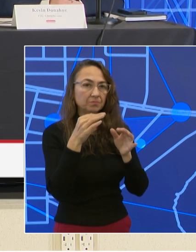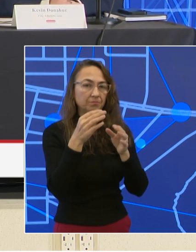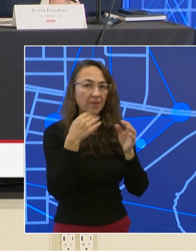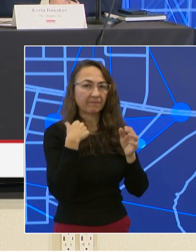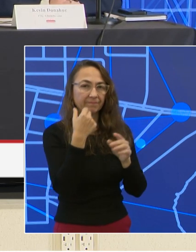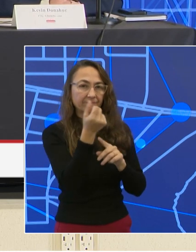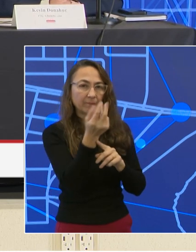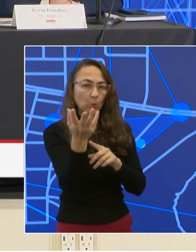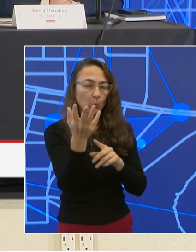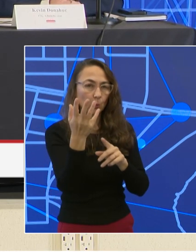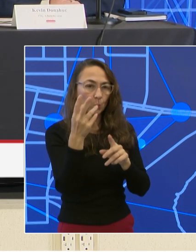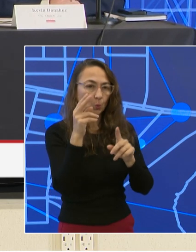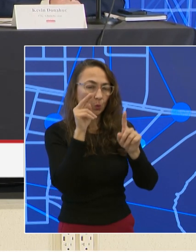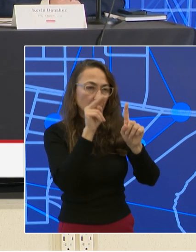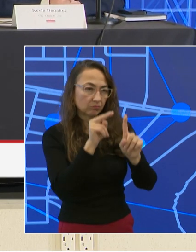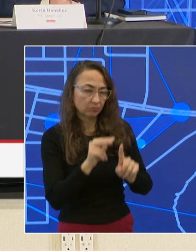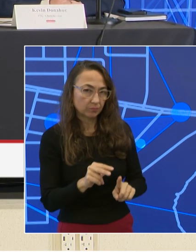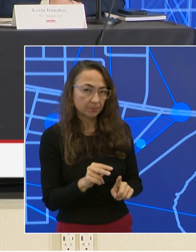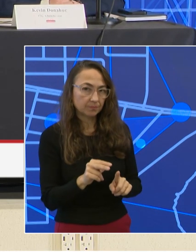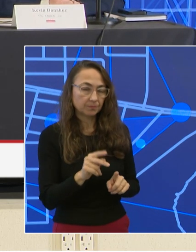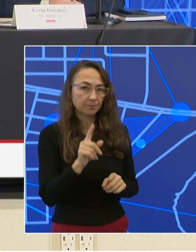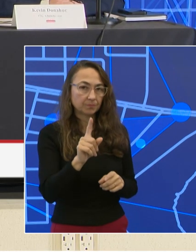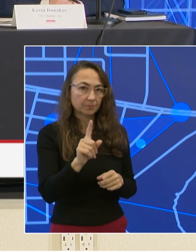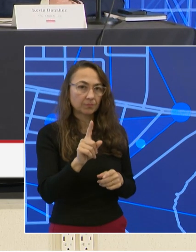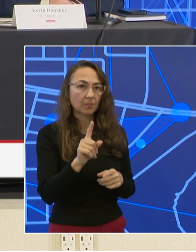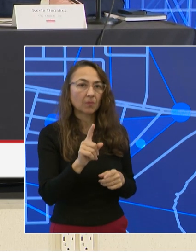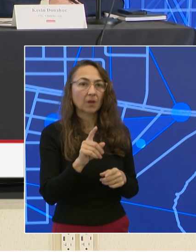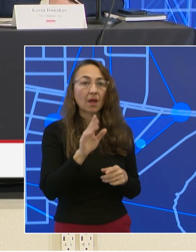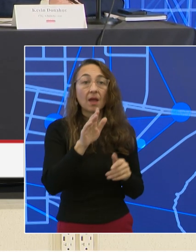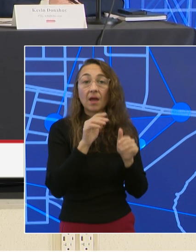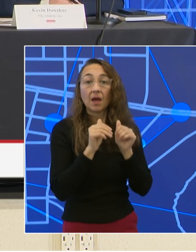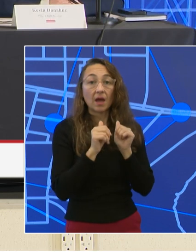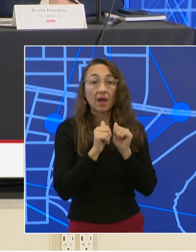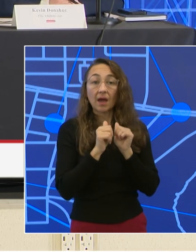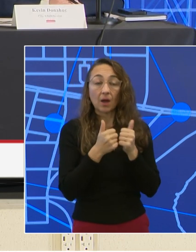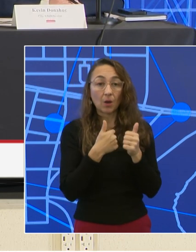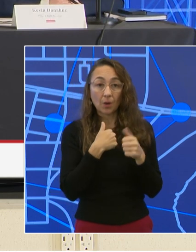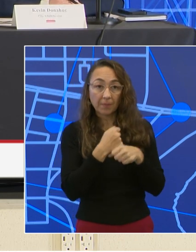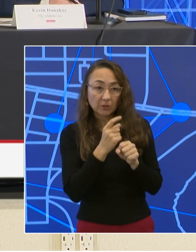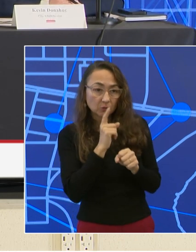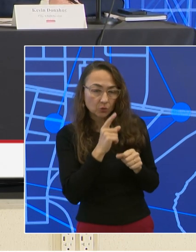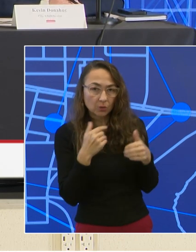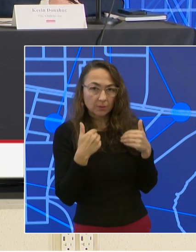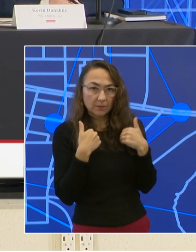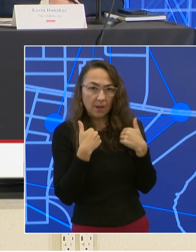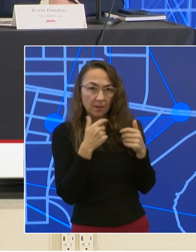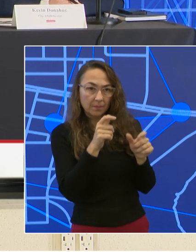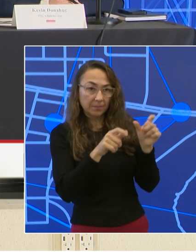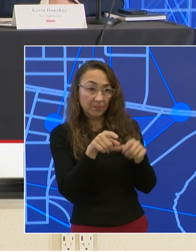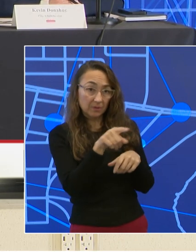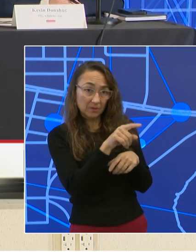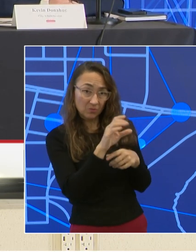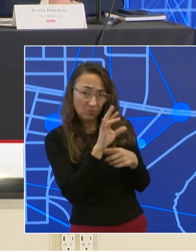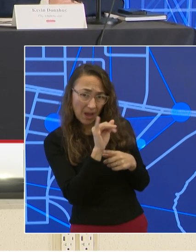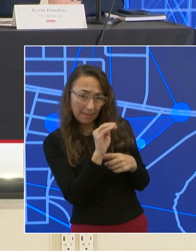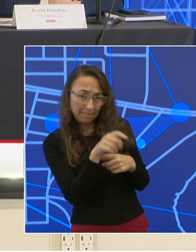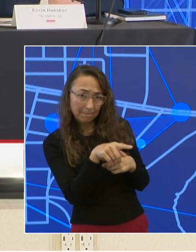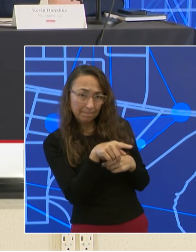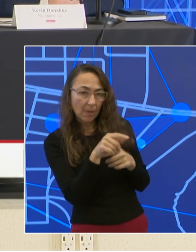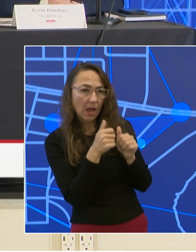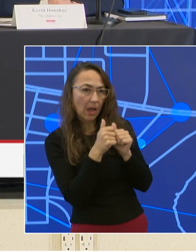get young people who have committed crimes in the system where we can help them. And so that would limit